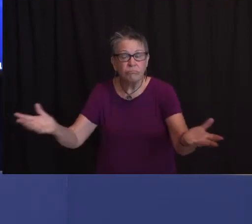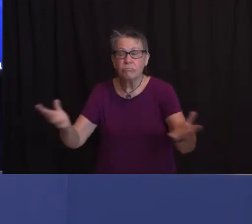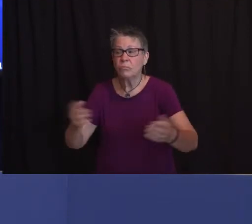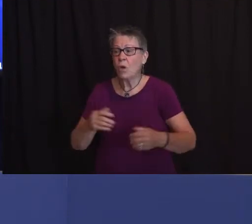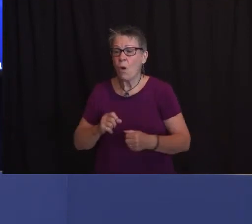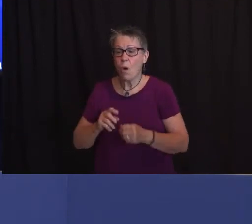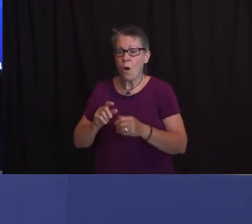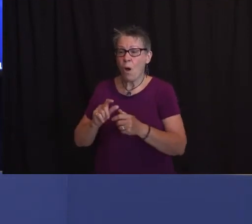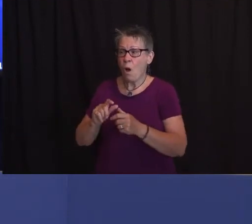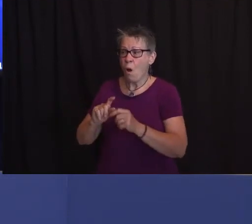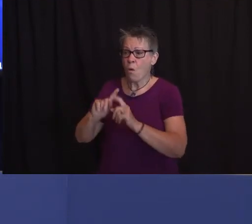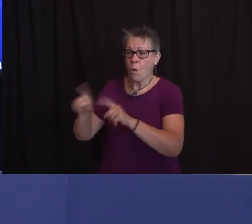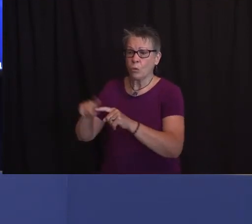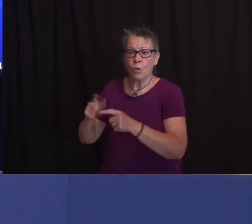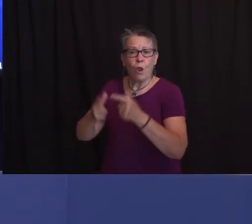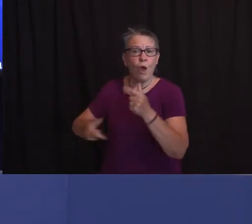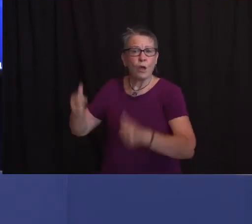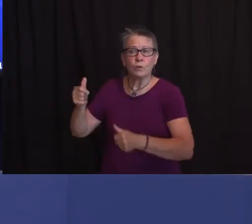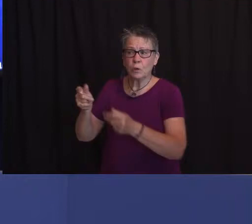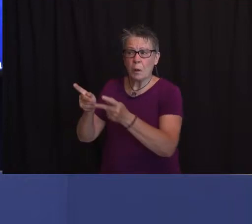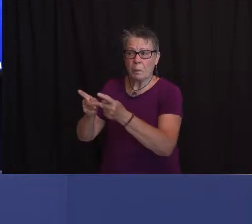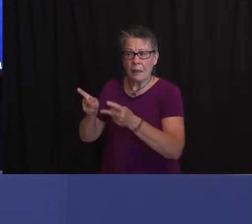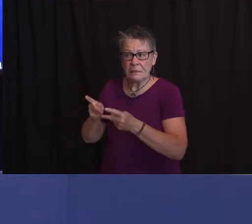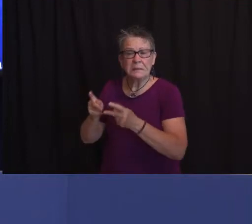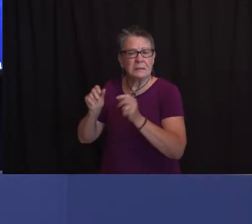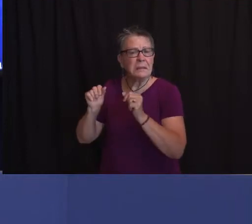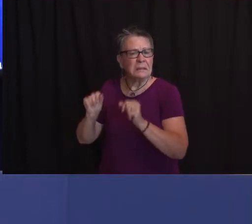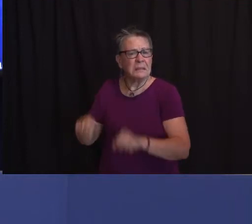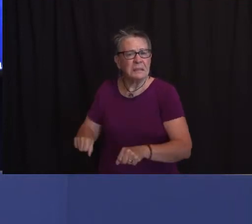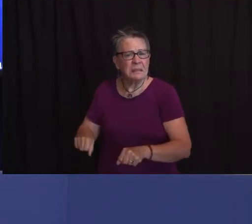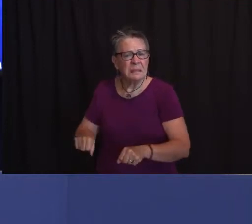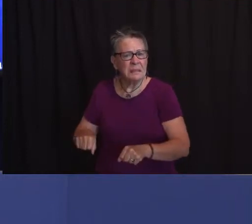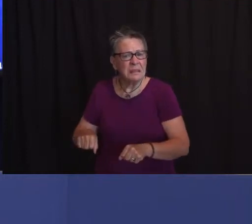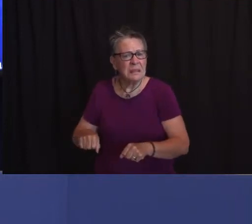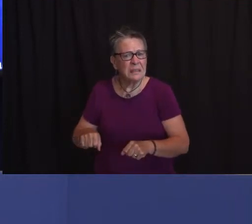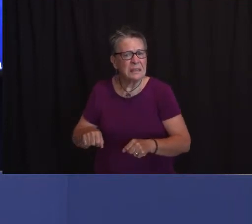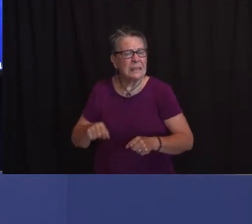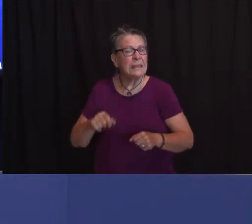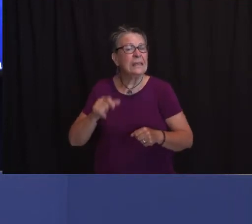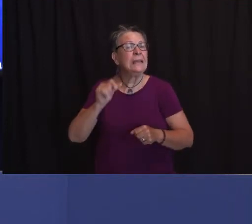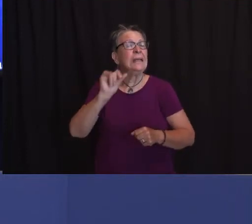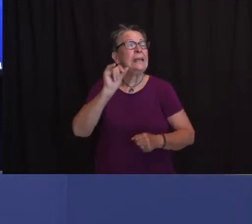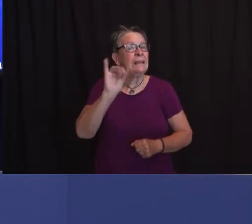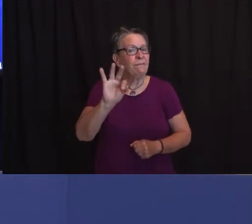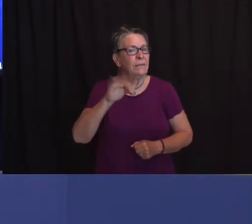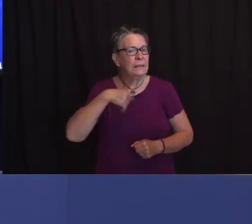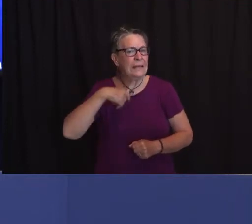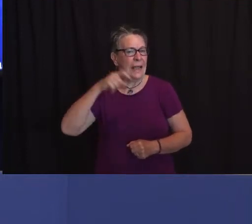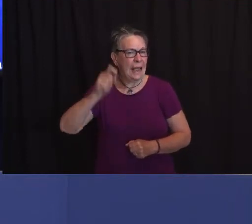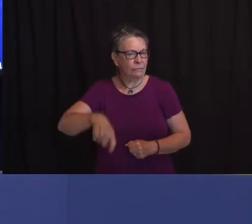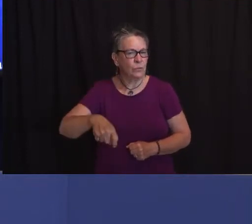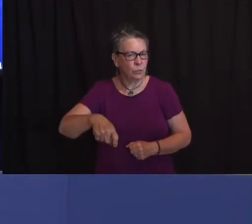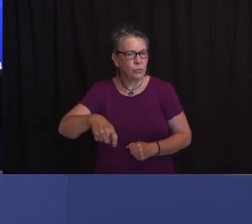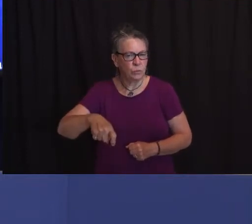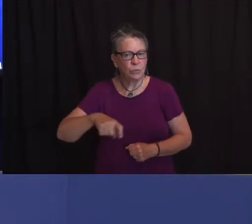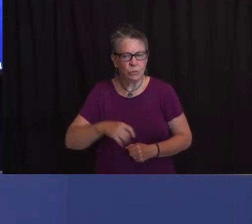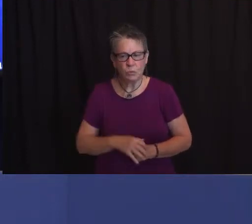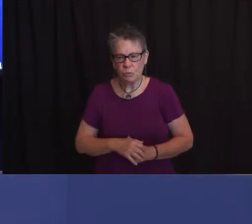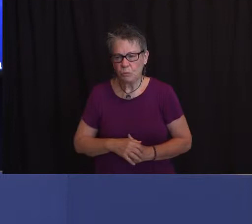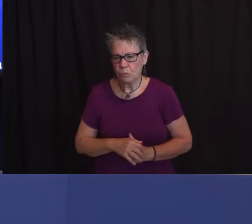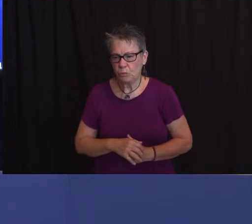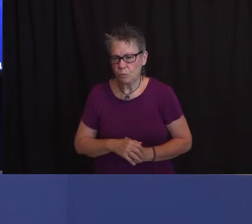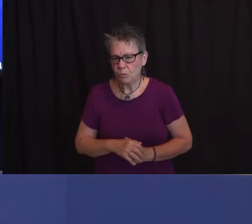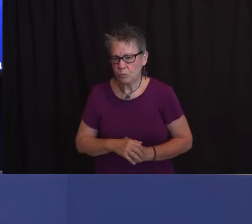So the planning started months ago for when vaccine becomes ubiquitous and we need